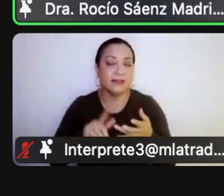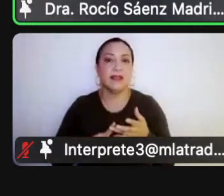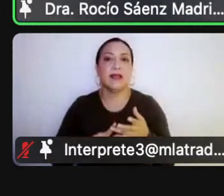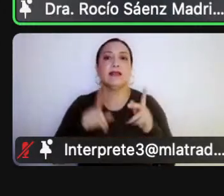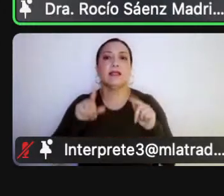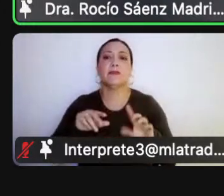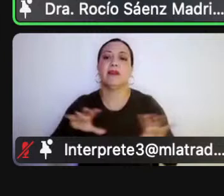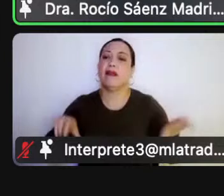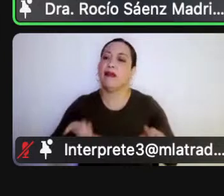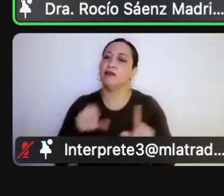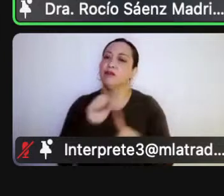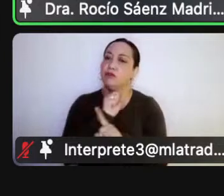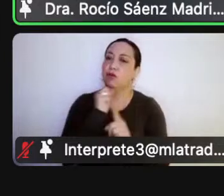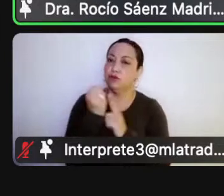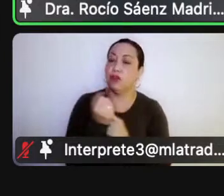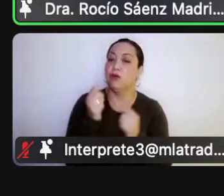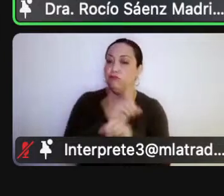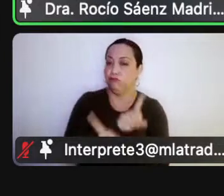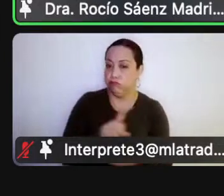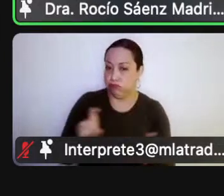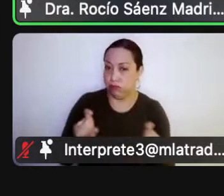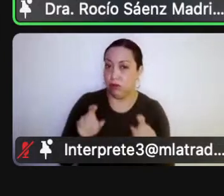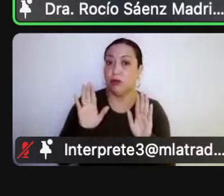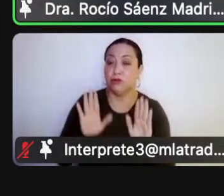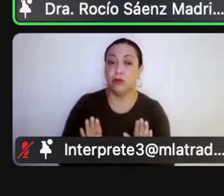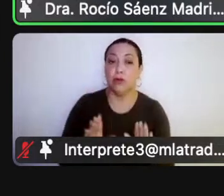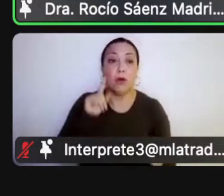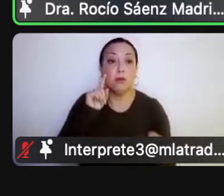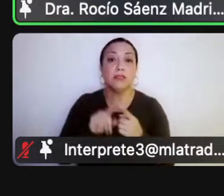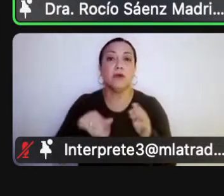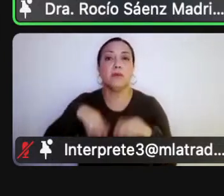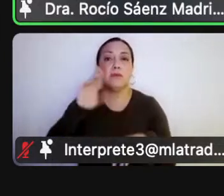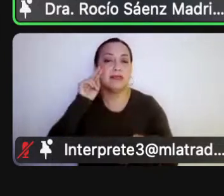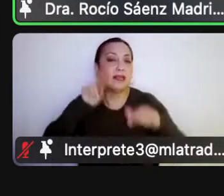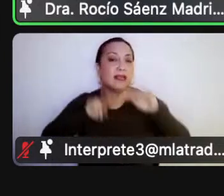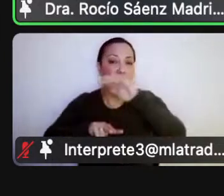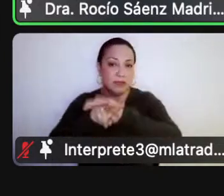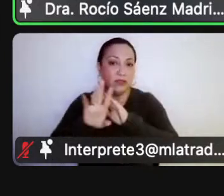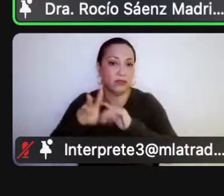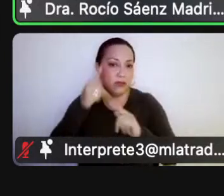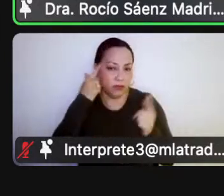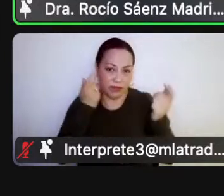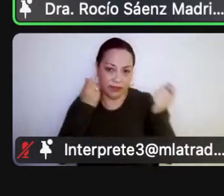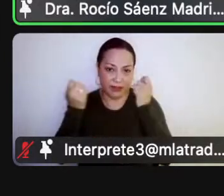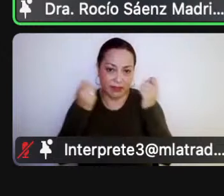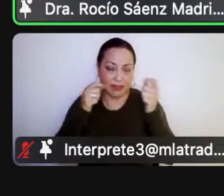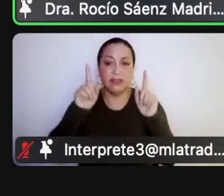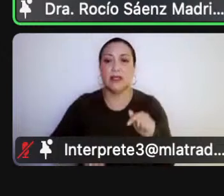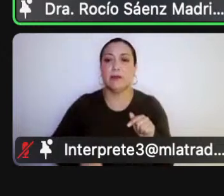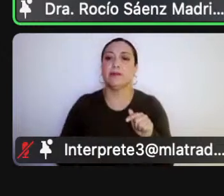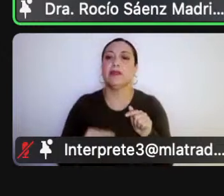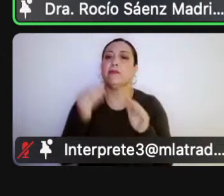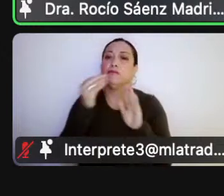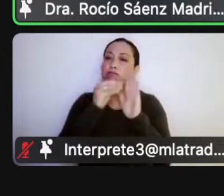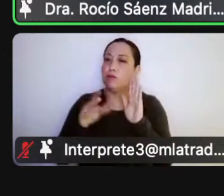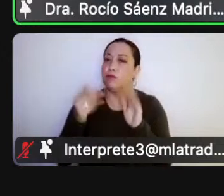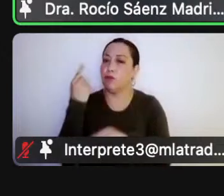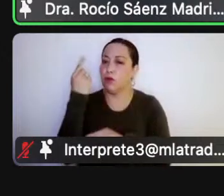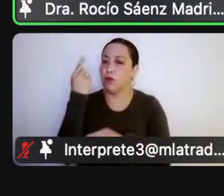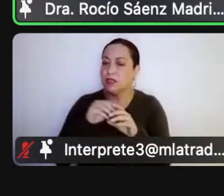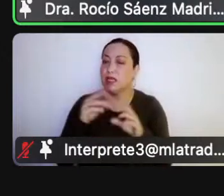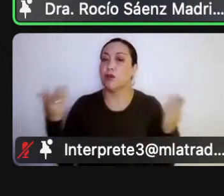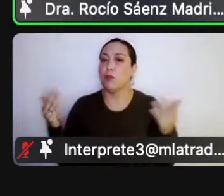training, social action with diversity, on the strategic visions and the policies